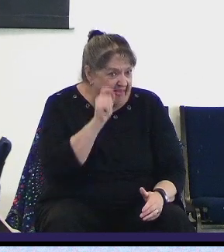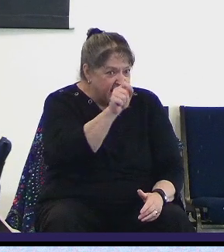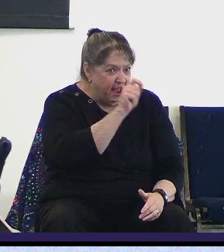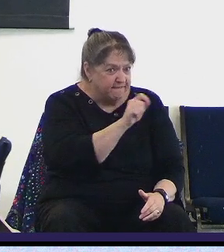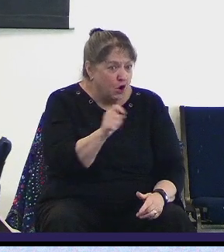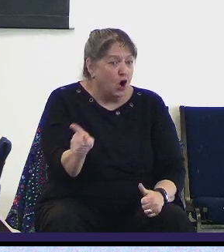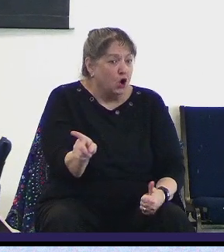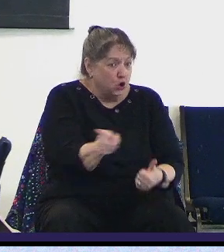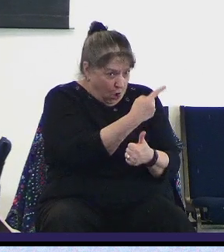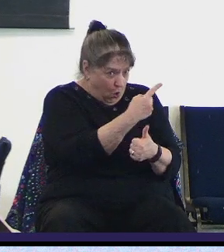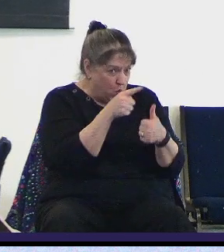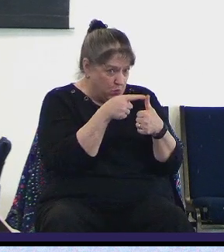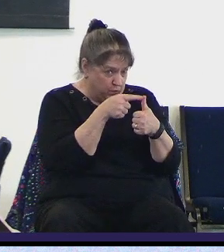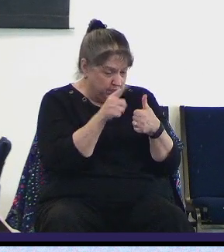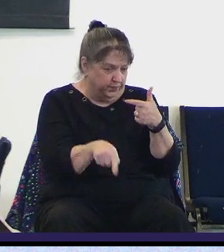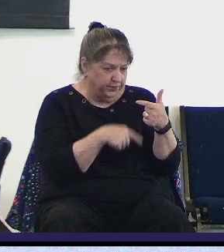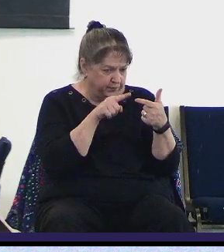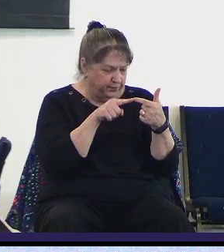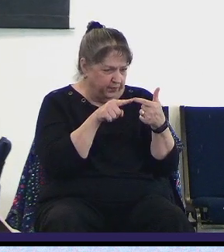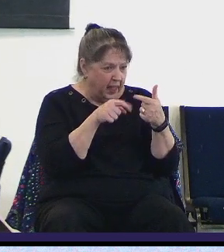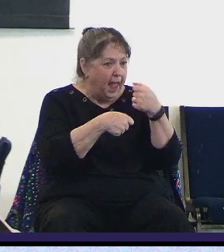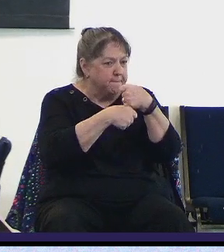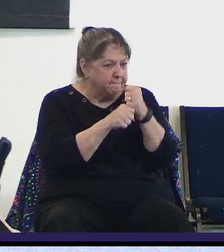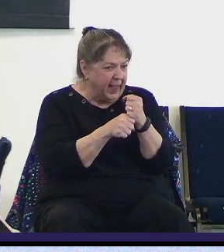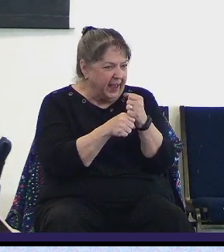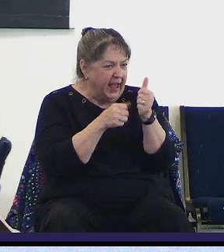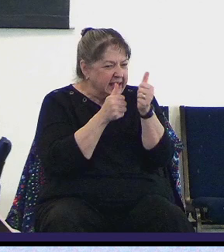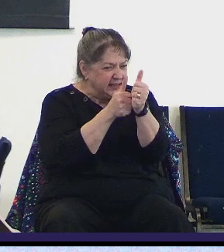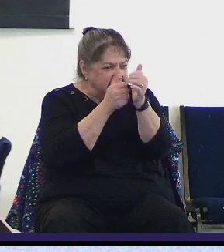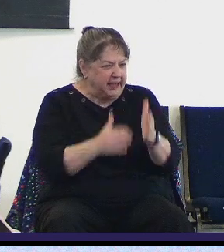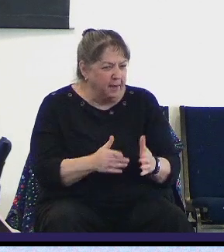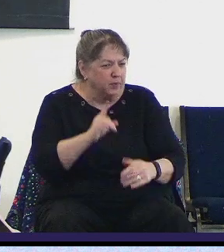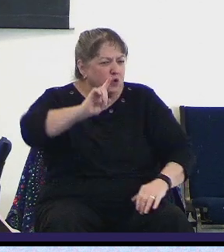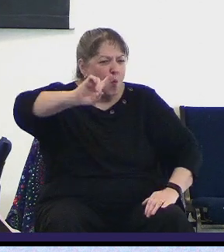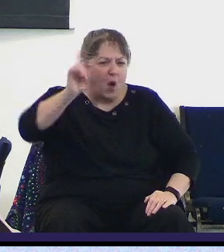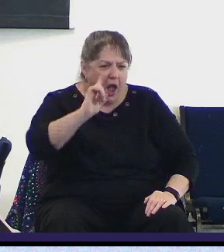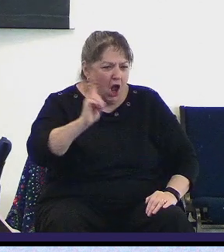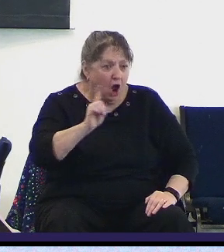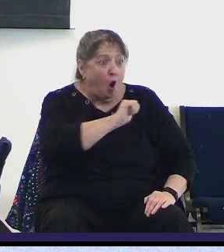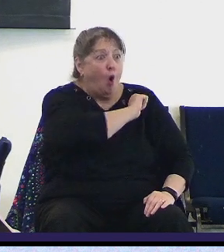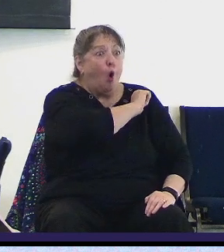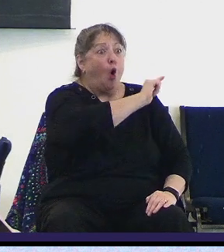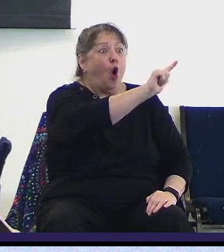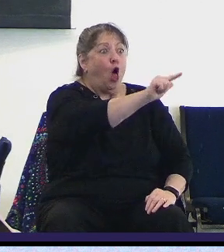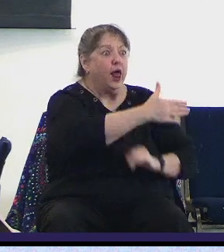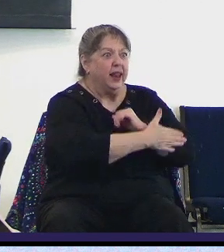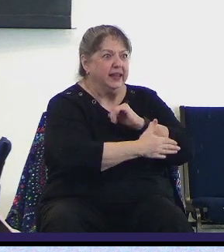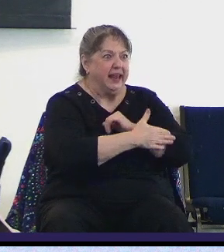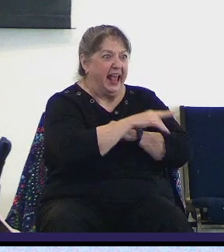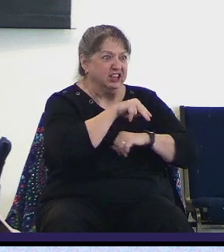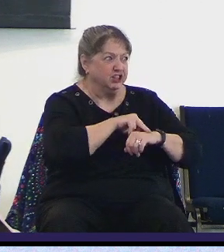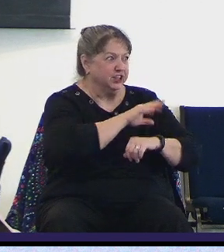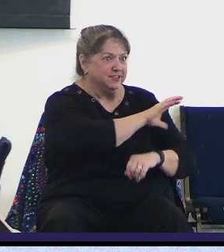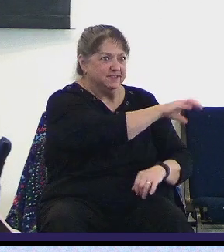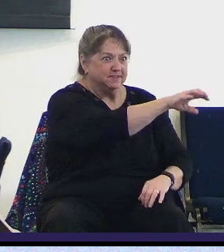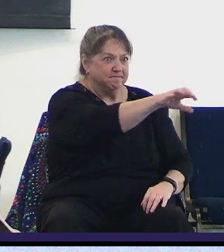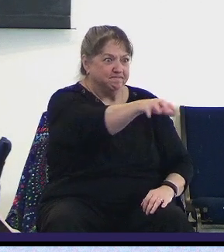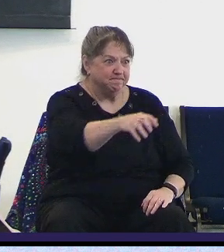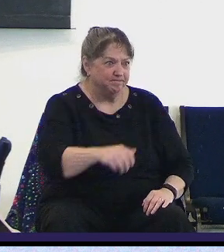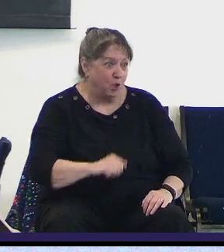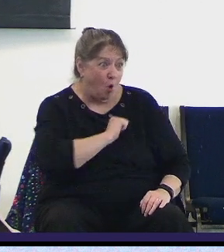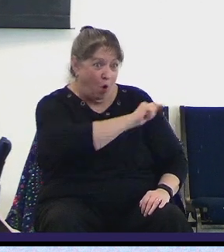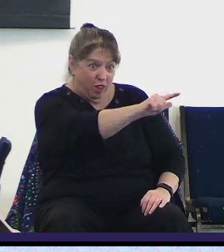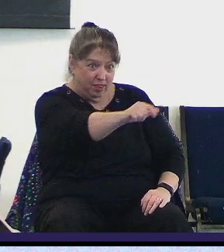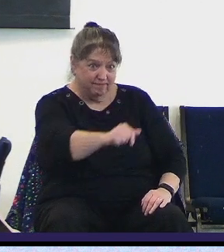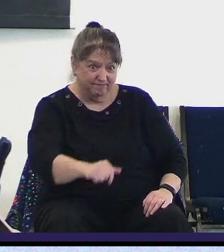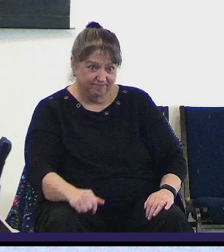and make disciples of all nations. There's got to be one of two things going on here. Number one, either these people that he's calling